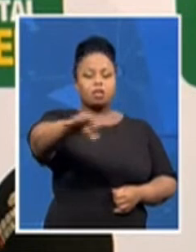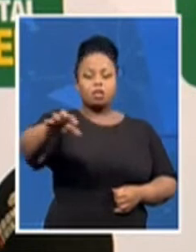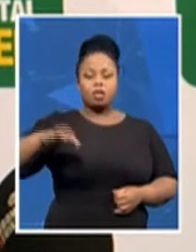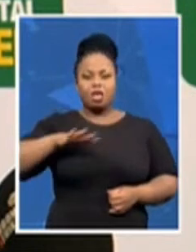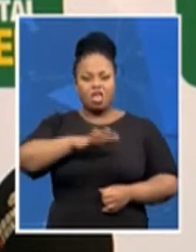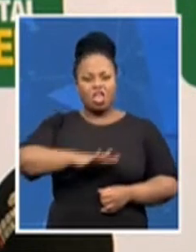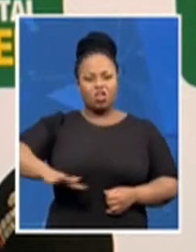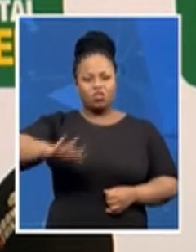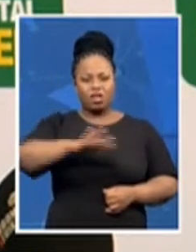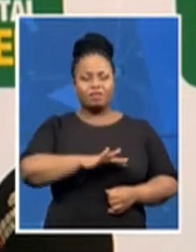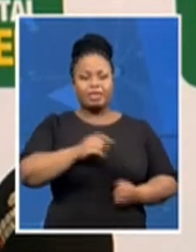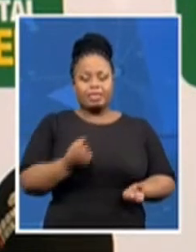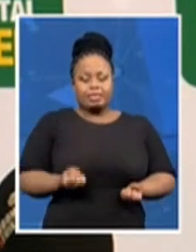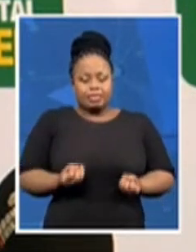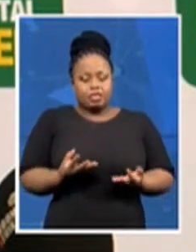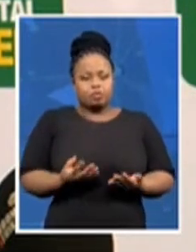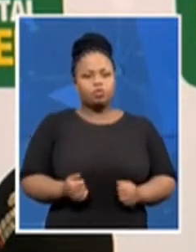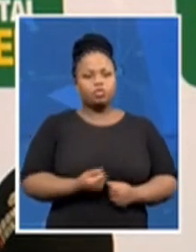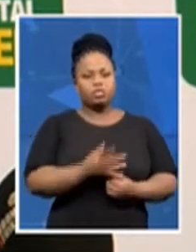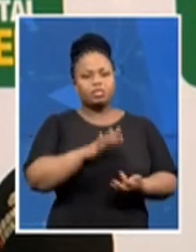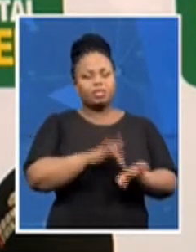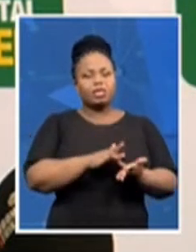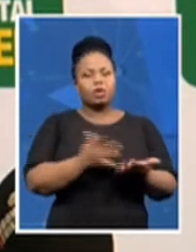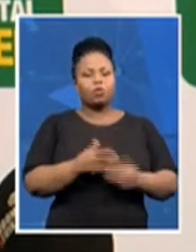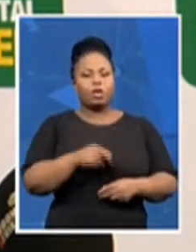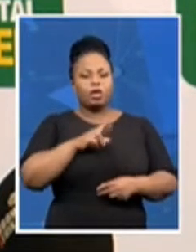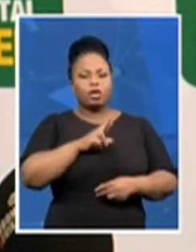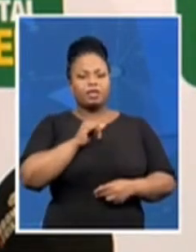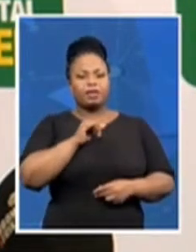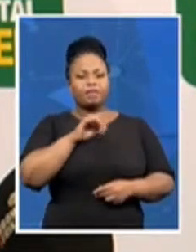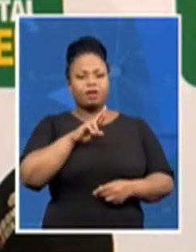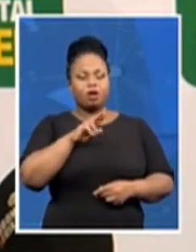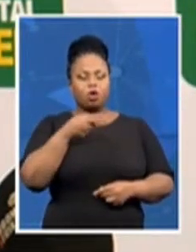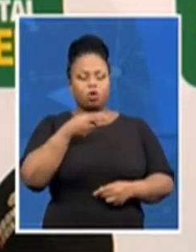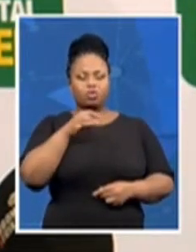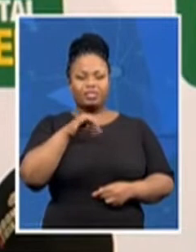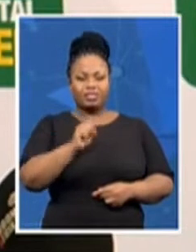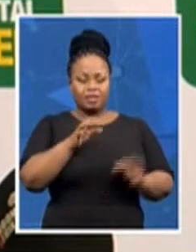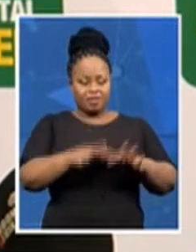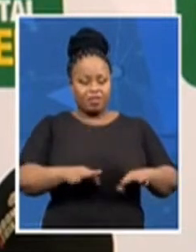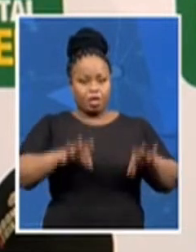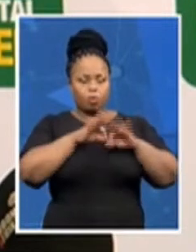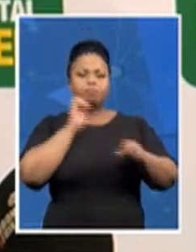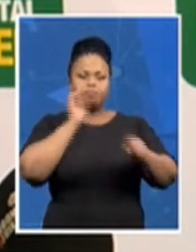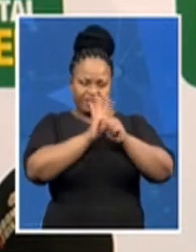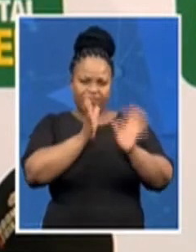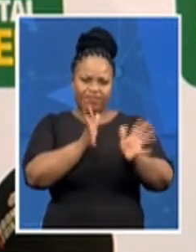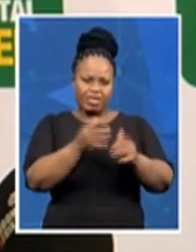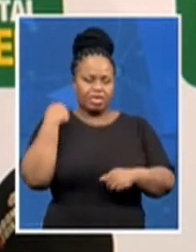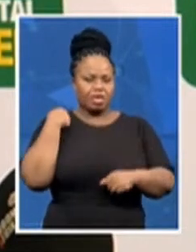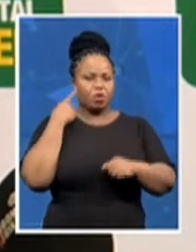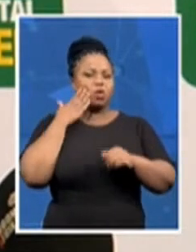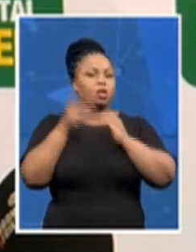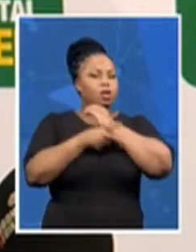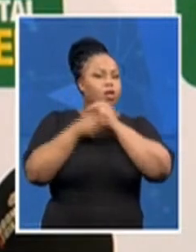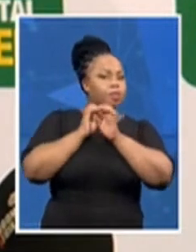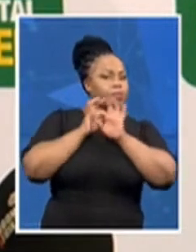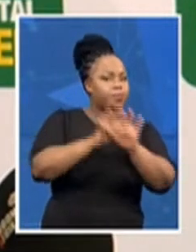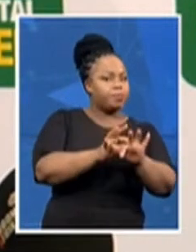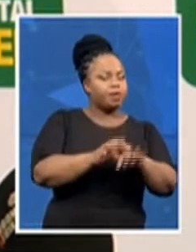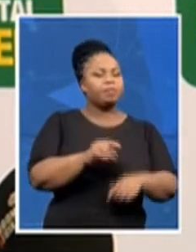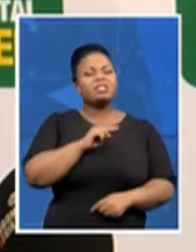at Riverhorse Valley, which were affected by the unrest. Despite this, they have also